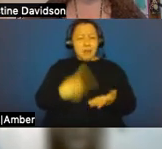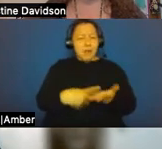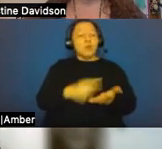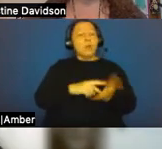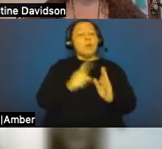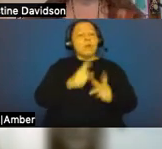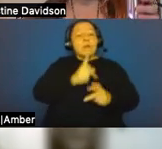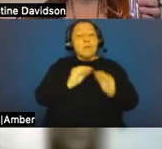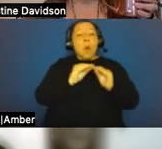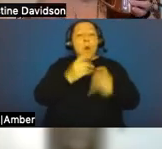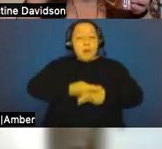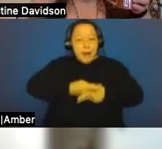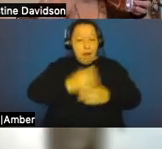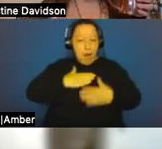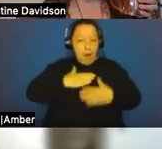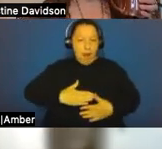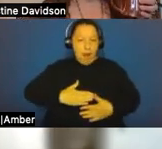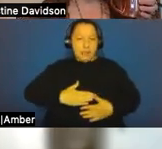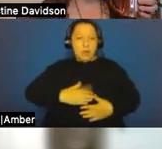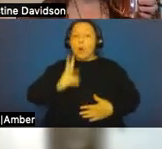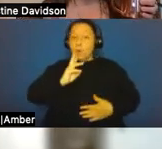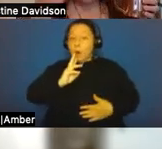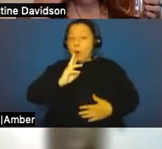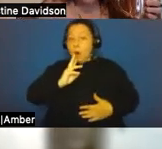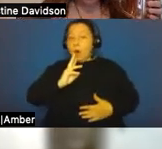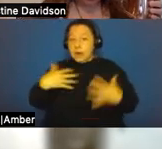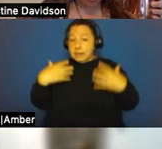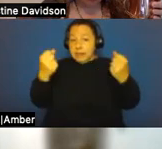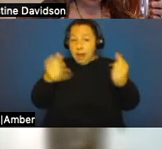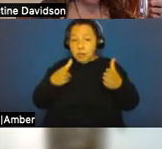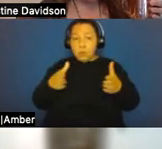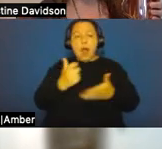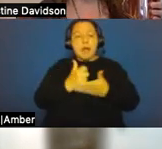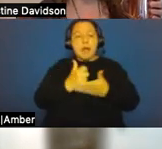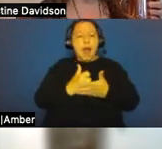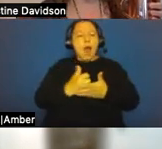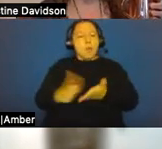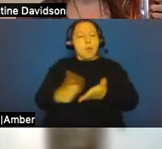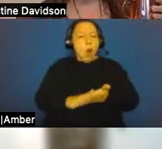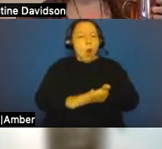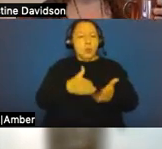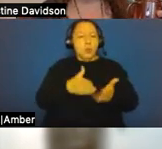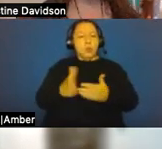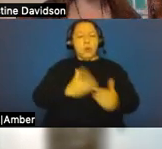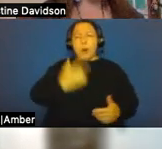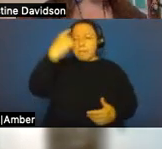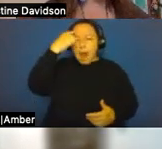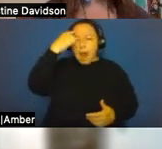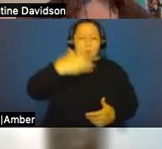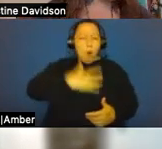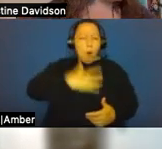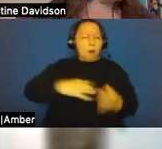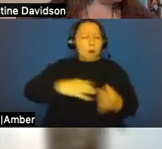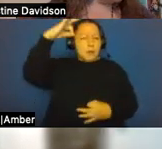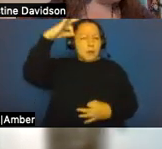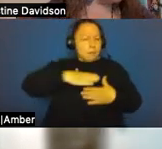to. Water is a good way to help wash it through our mind and our heart and our spirit and our body. Okay.